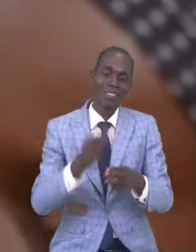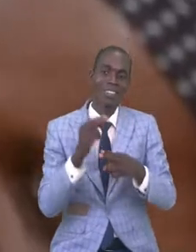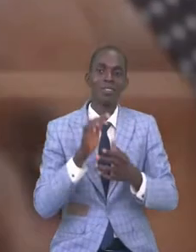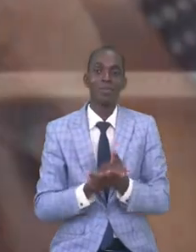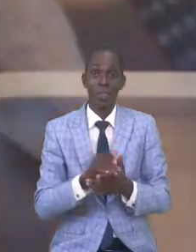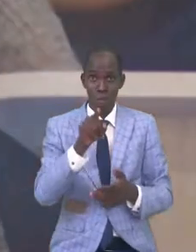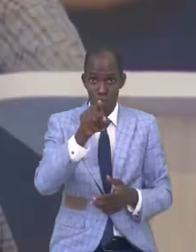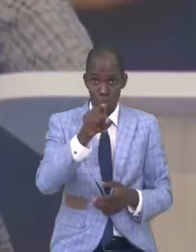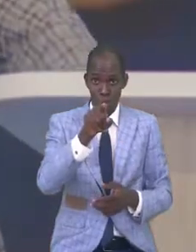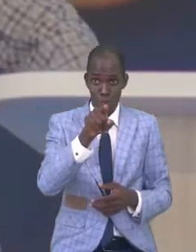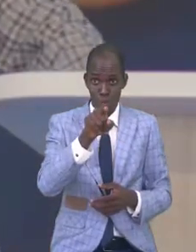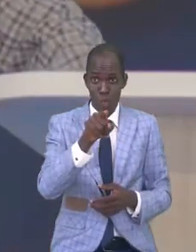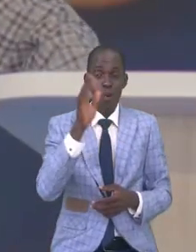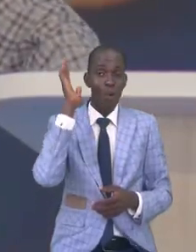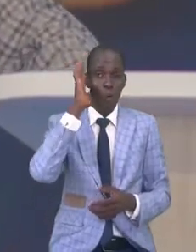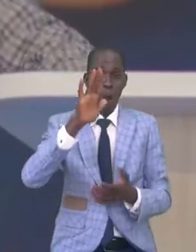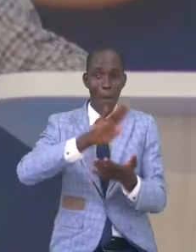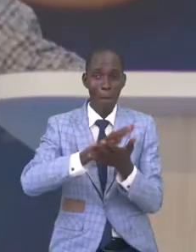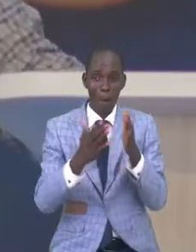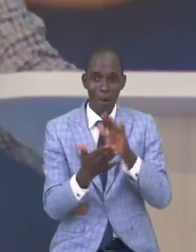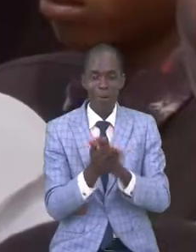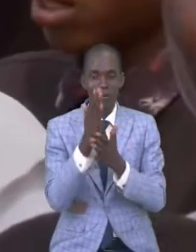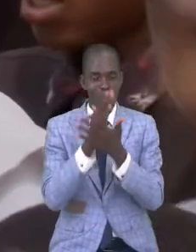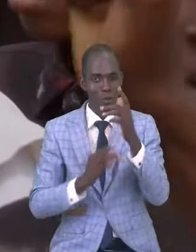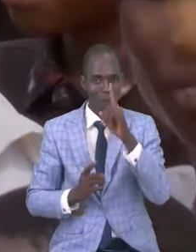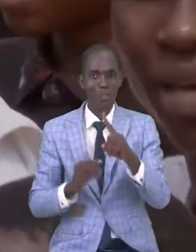You will become somebody.